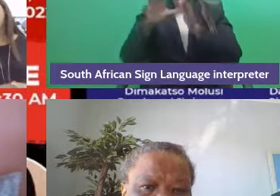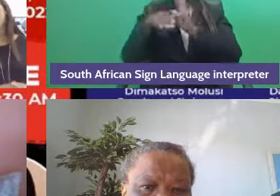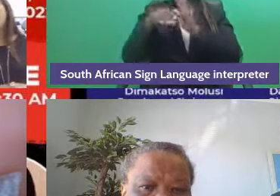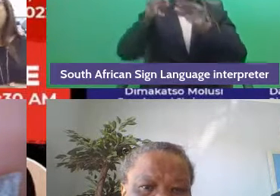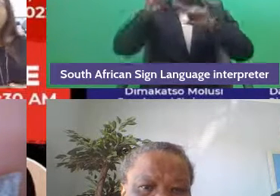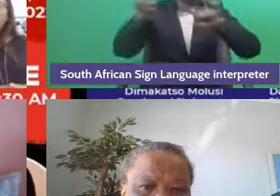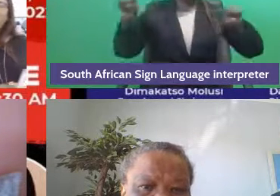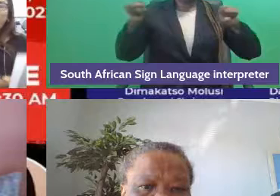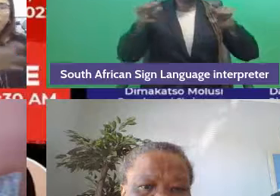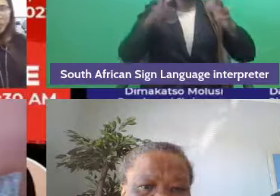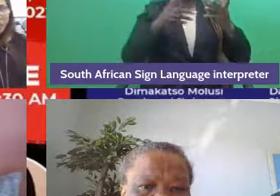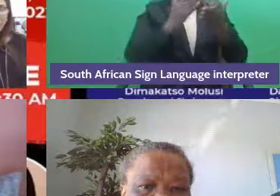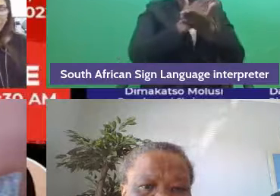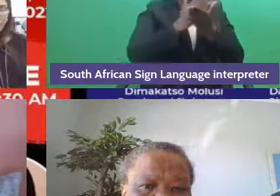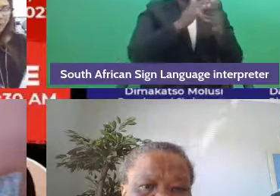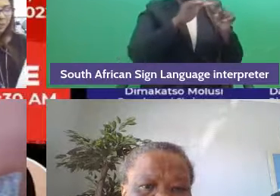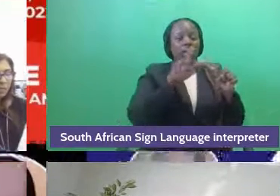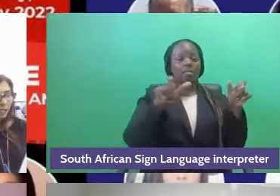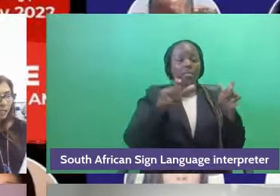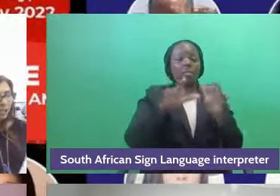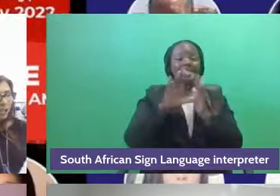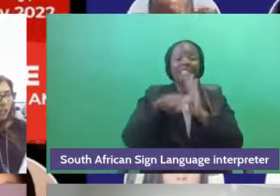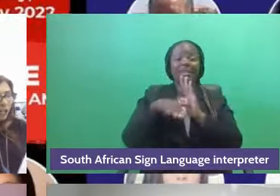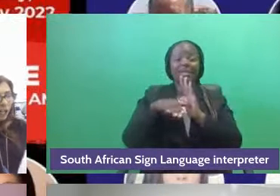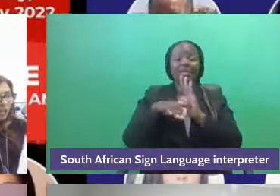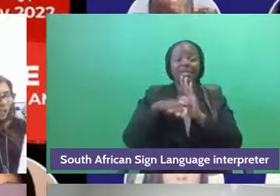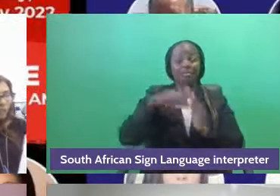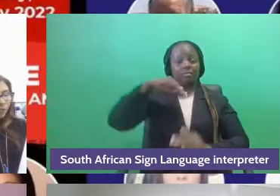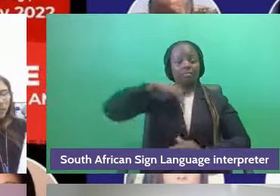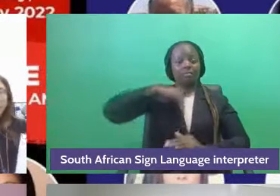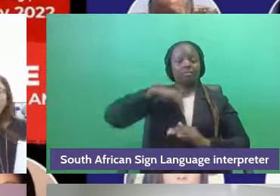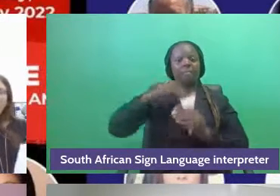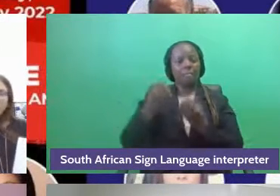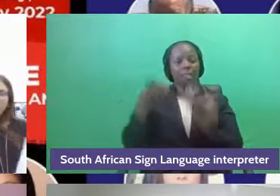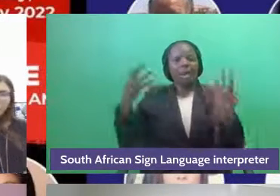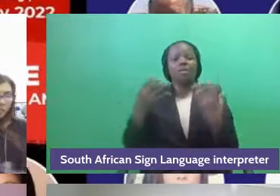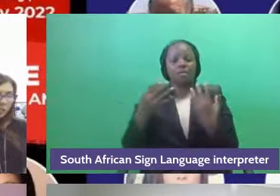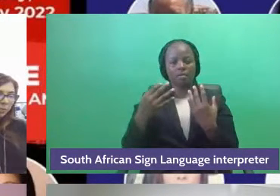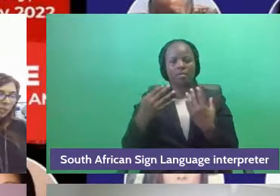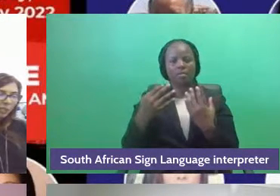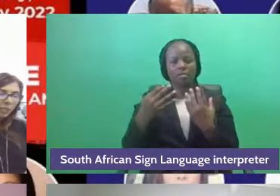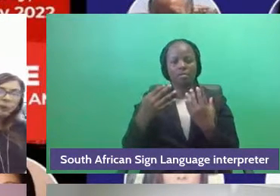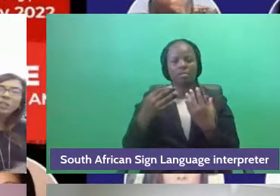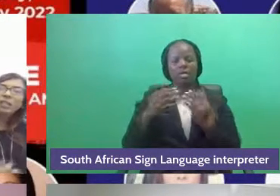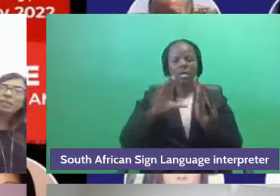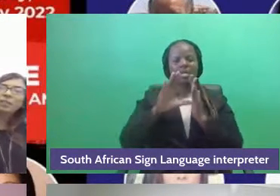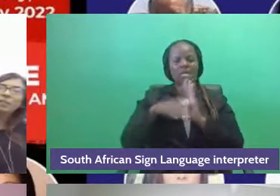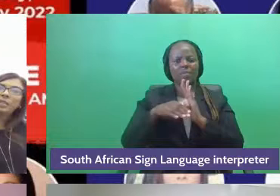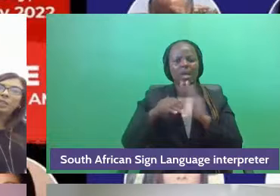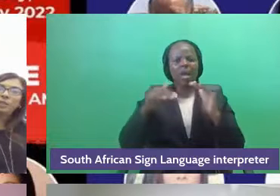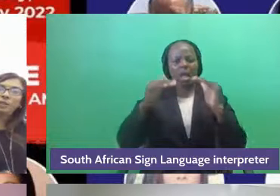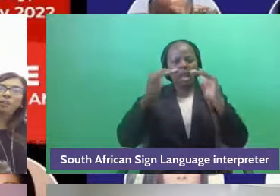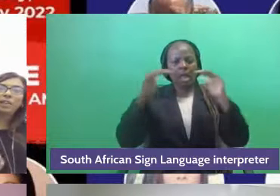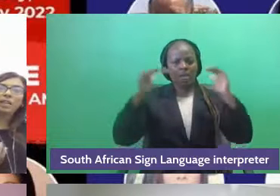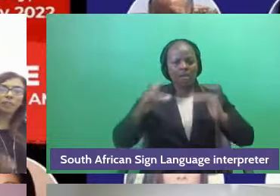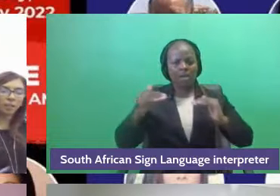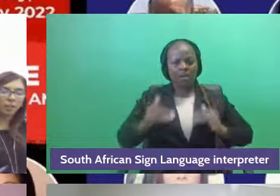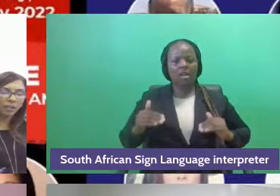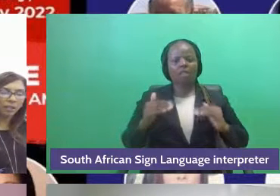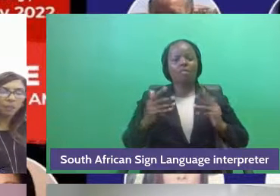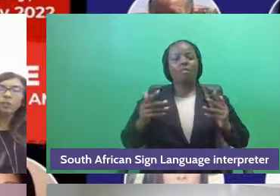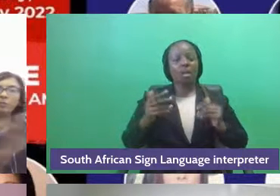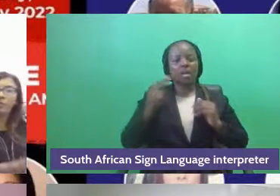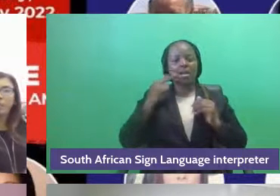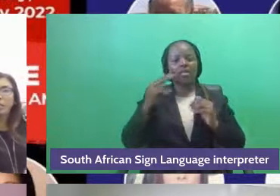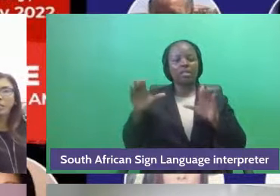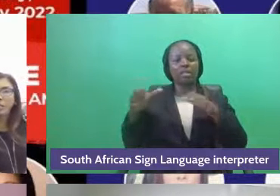and there are people who have multiple disabilities. There are varying levels of disability. So within the deaf sector, you might have